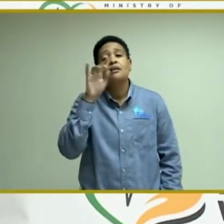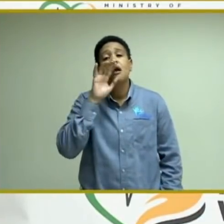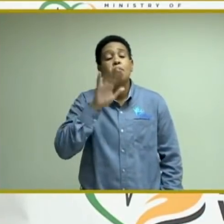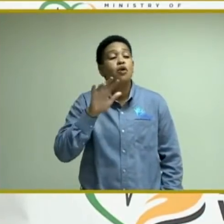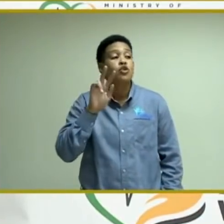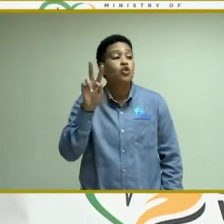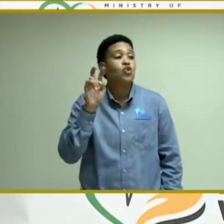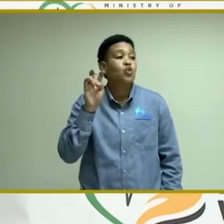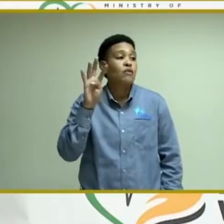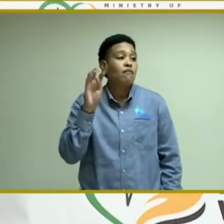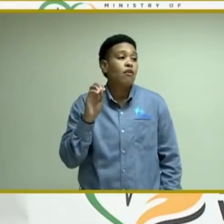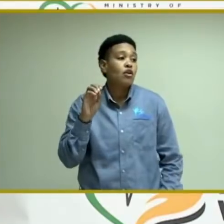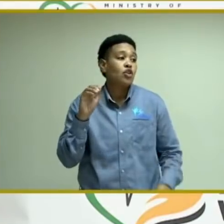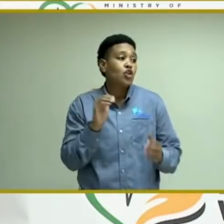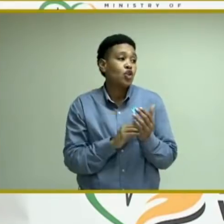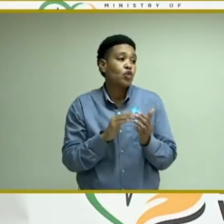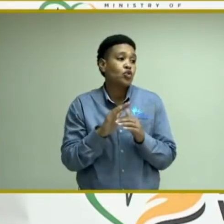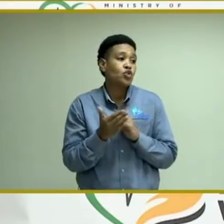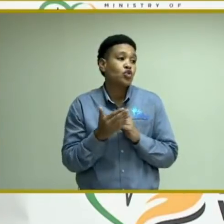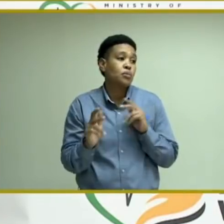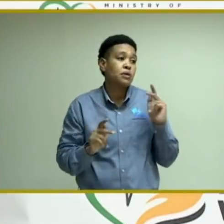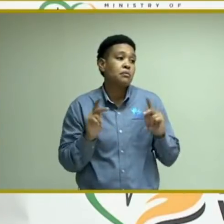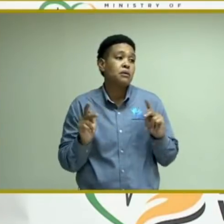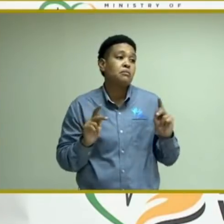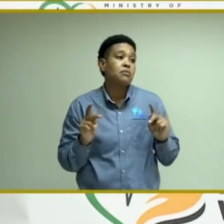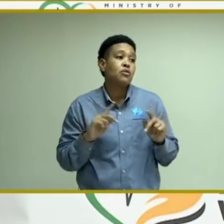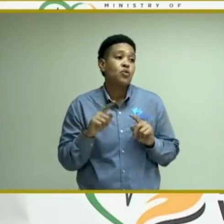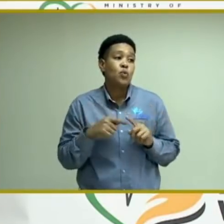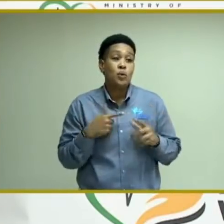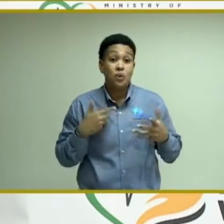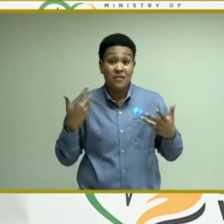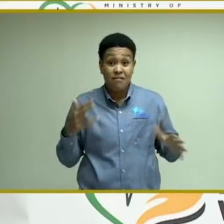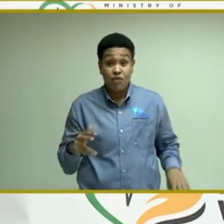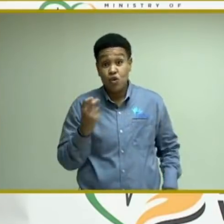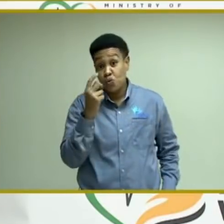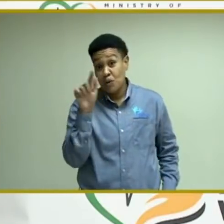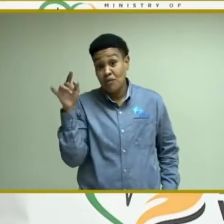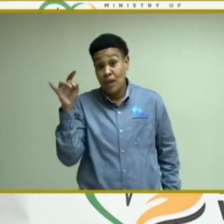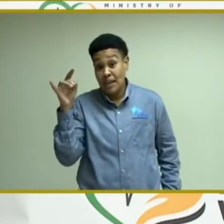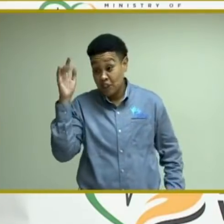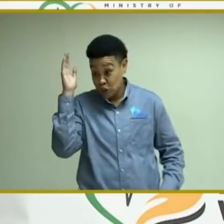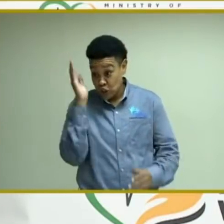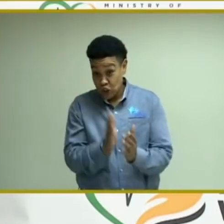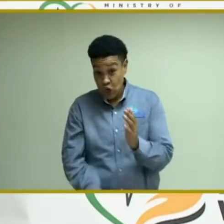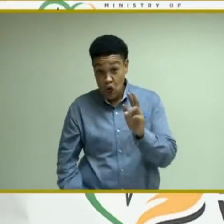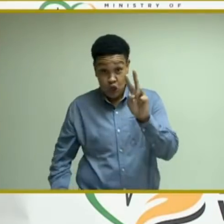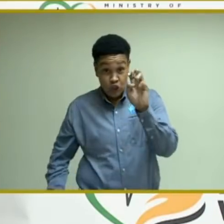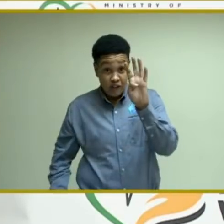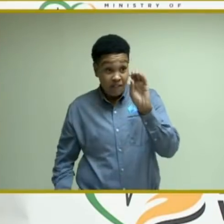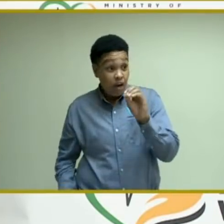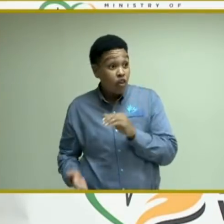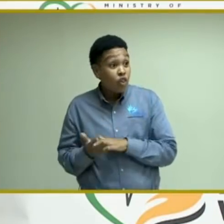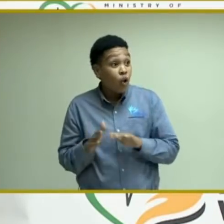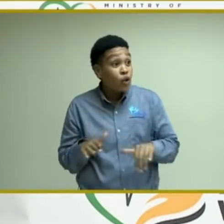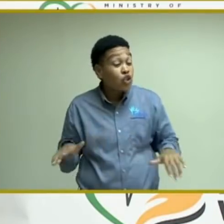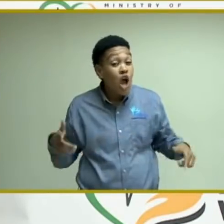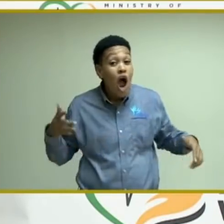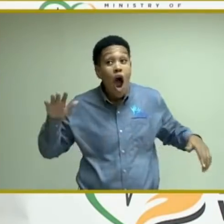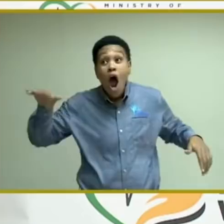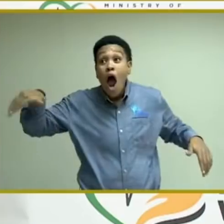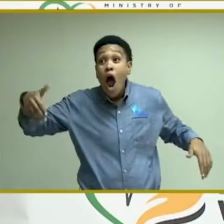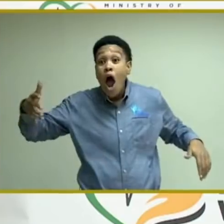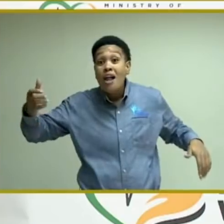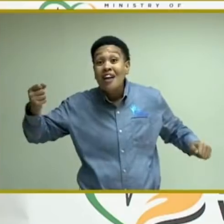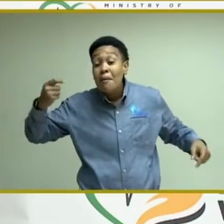approximately 240,000 Jamaicans. So once we have completed that cohort, then we will